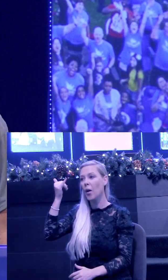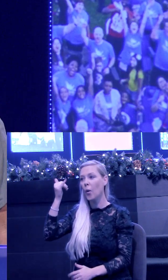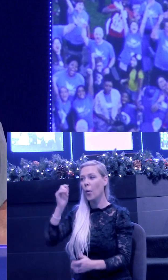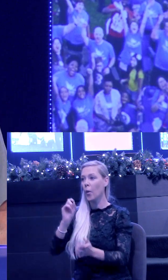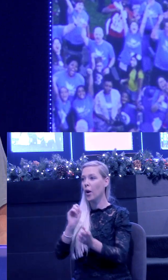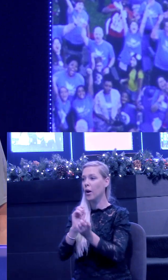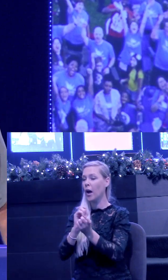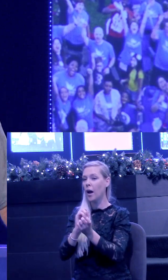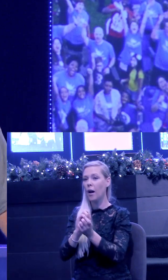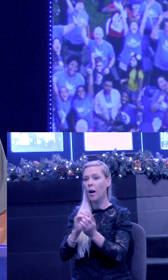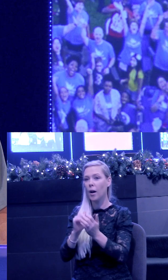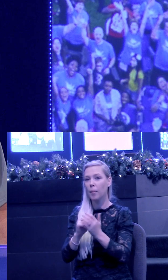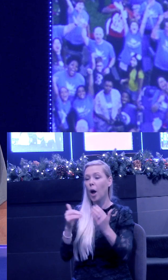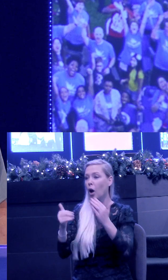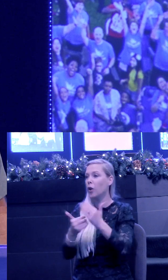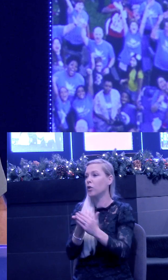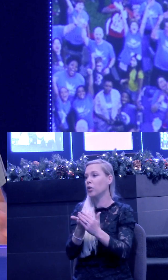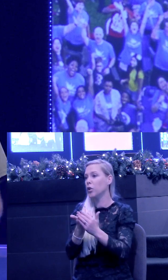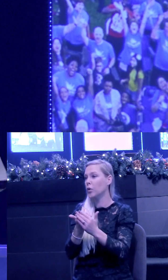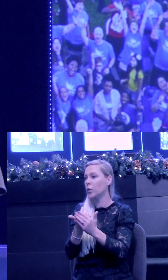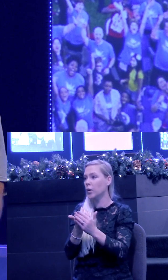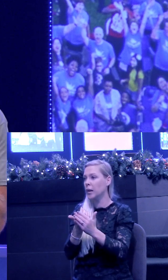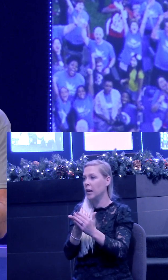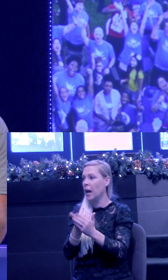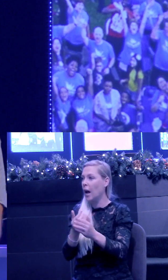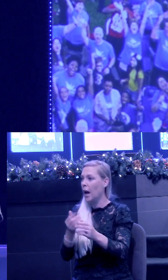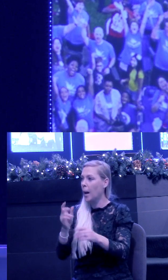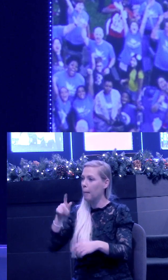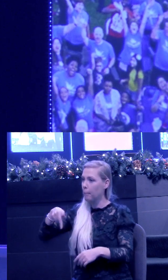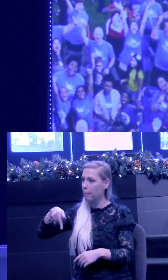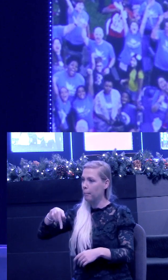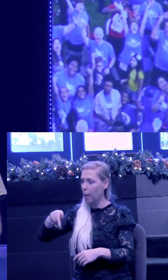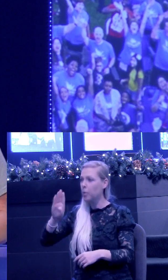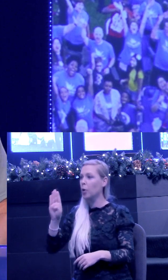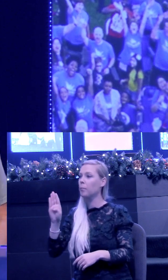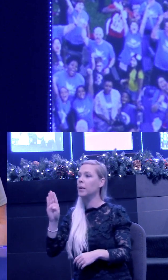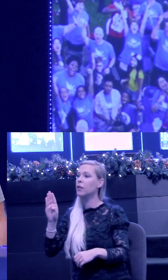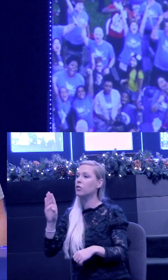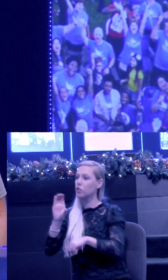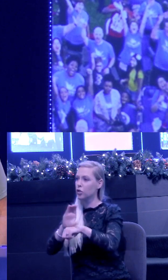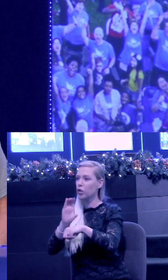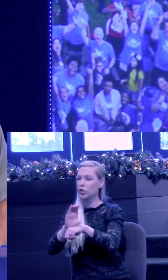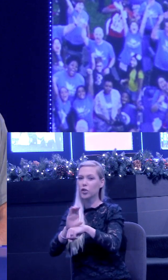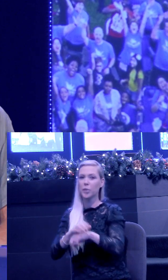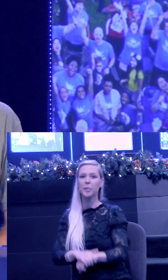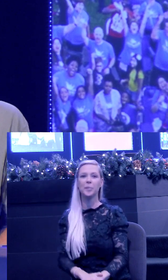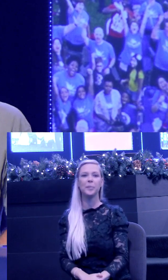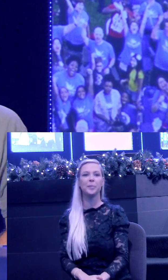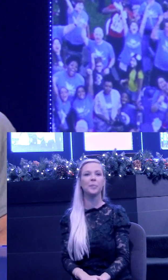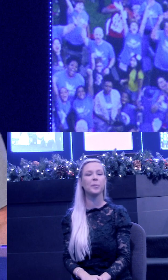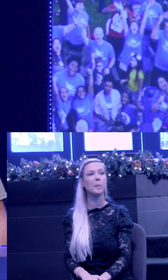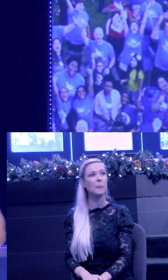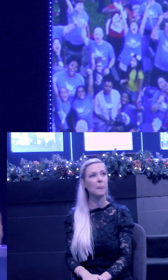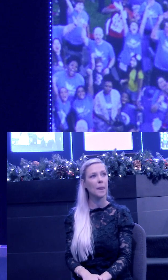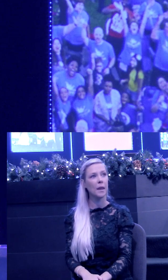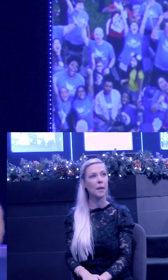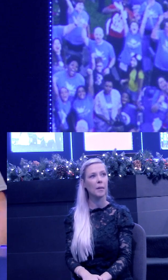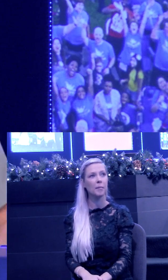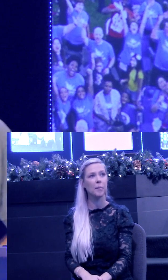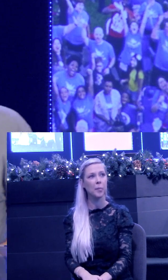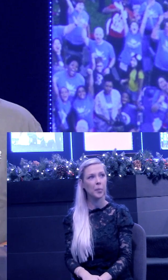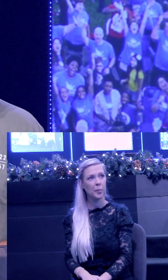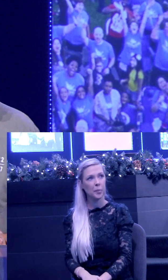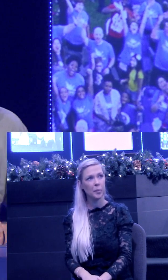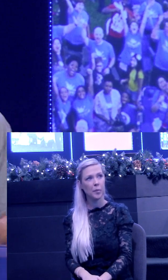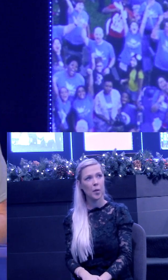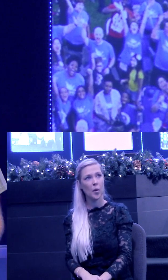the Pompano Beach campus. And what we're gonna do is this church just wonderfully gave us their property with a hope